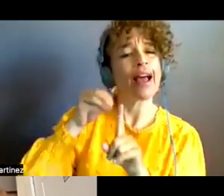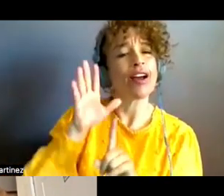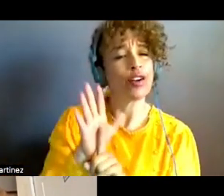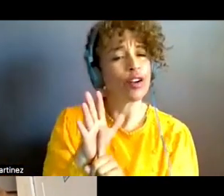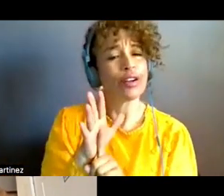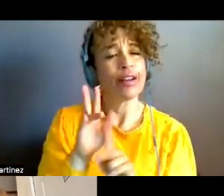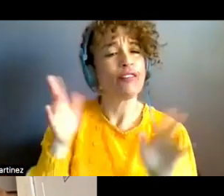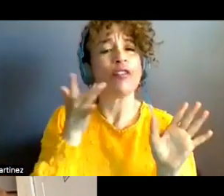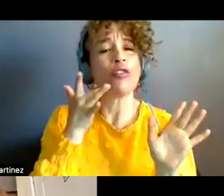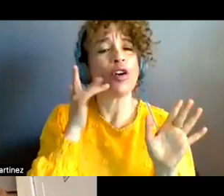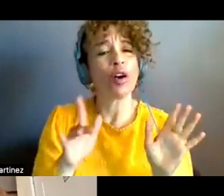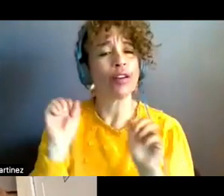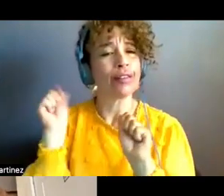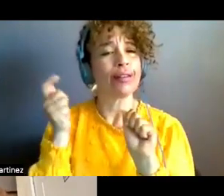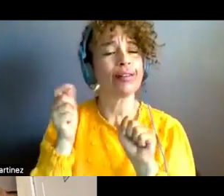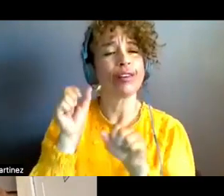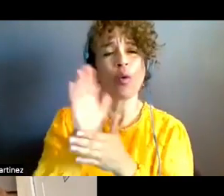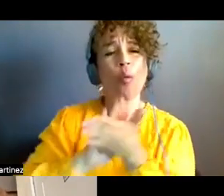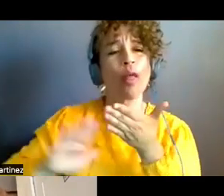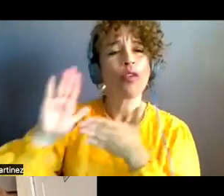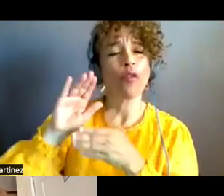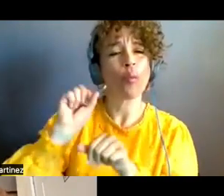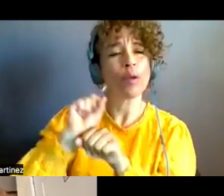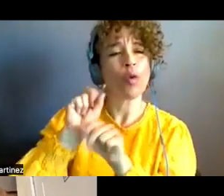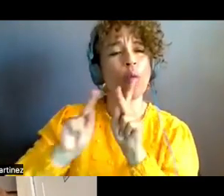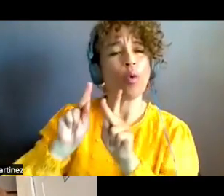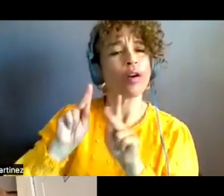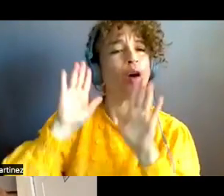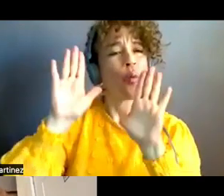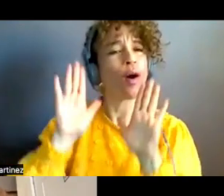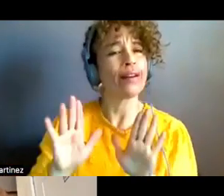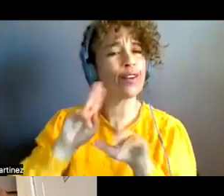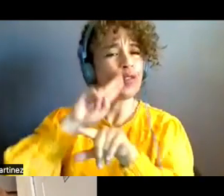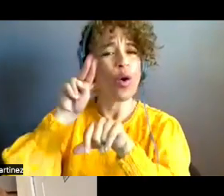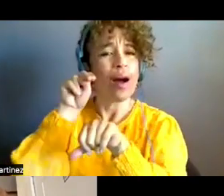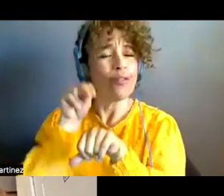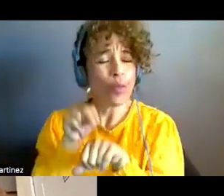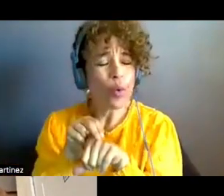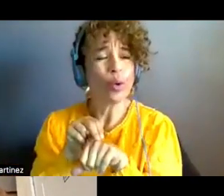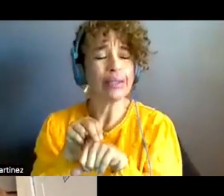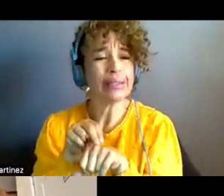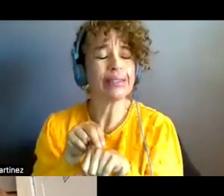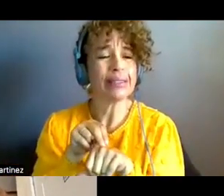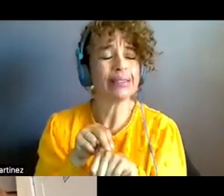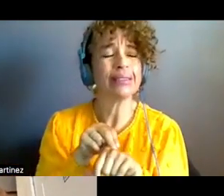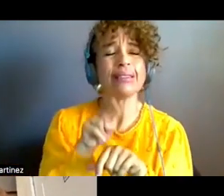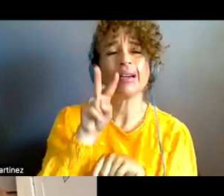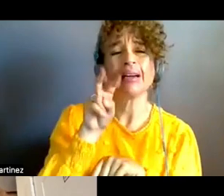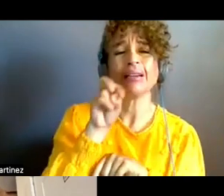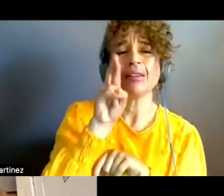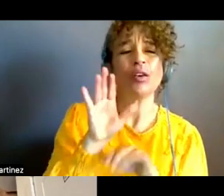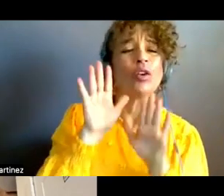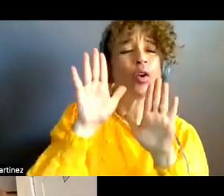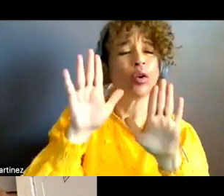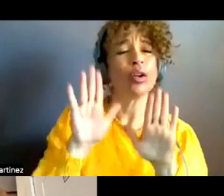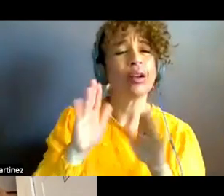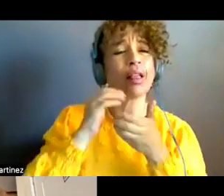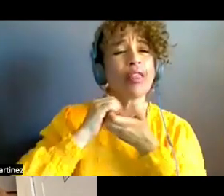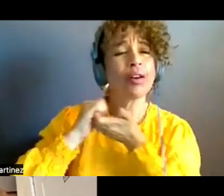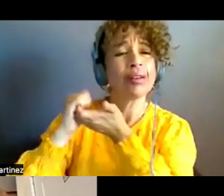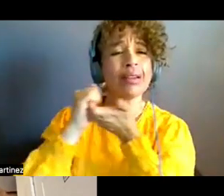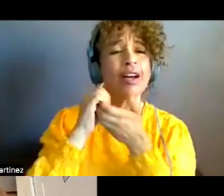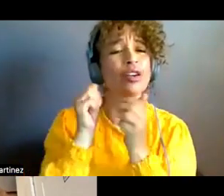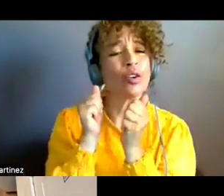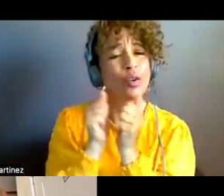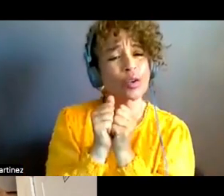very lucky that all my colleagues are wonderful. And, of course. And they're very wonderful to collaborate with. And